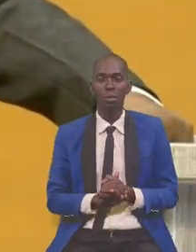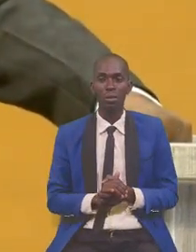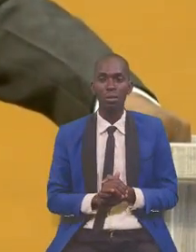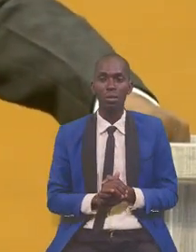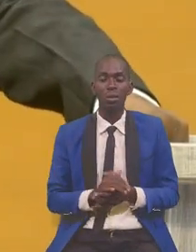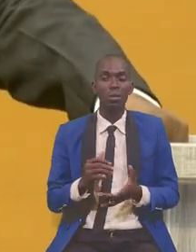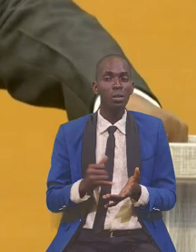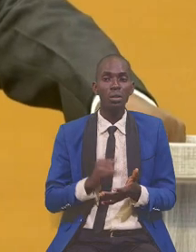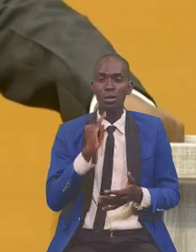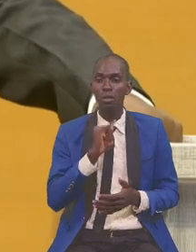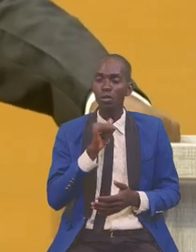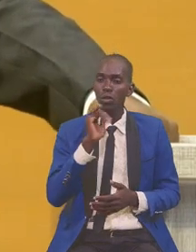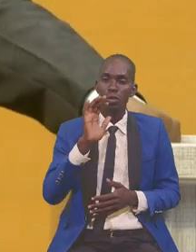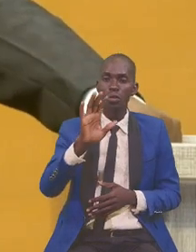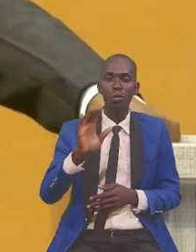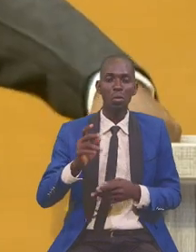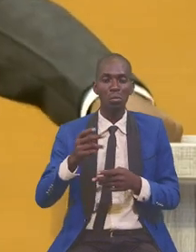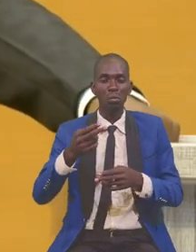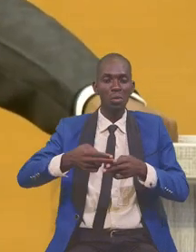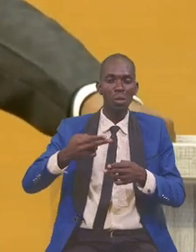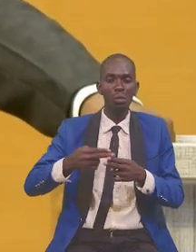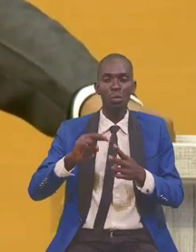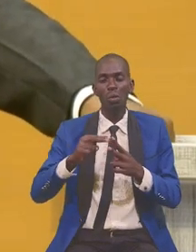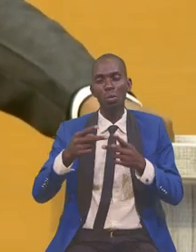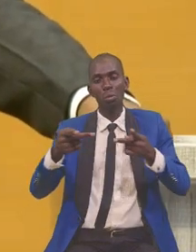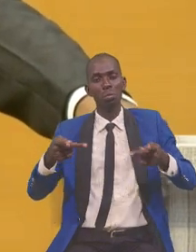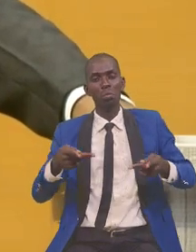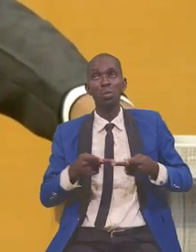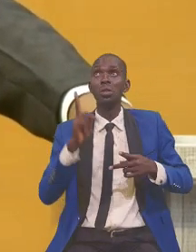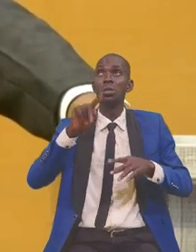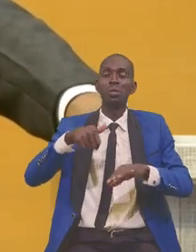It's not your title he confirms.